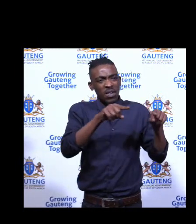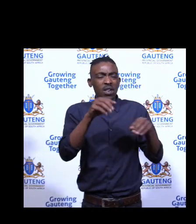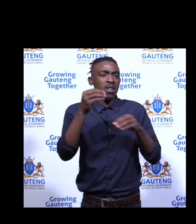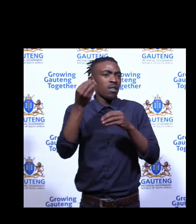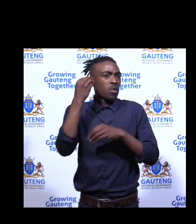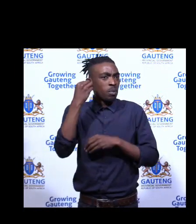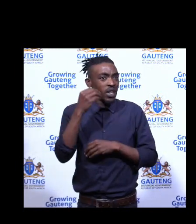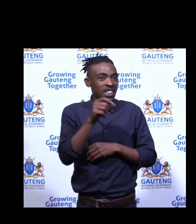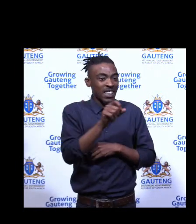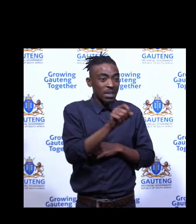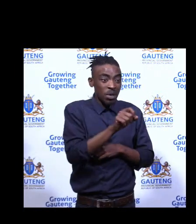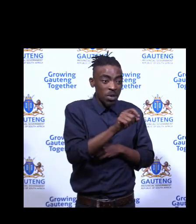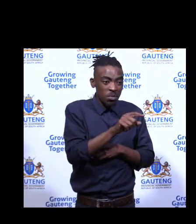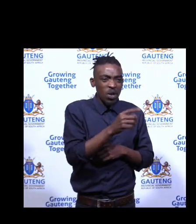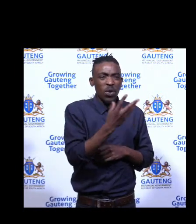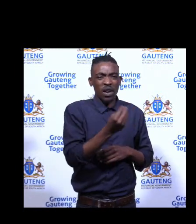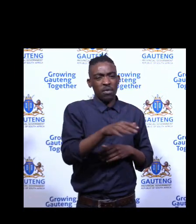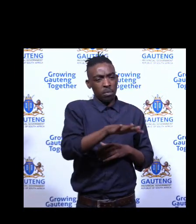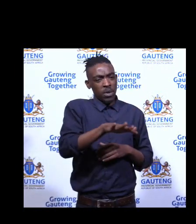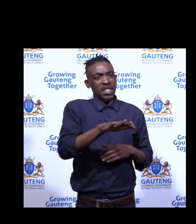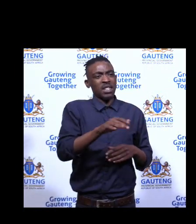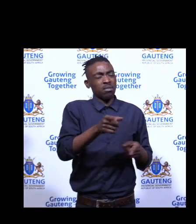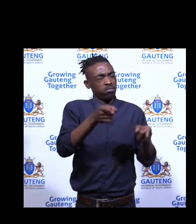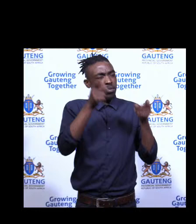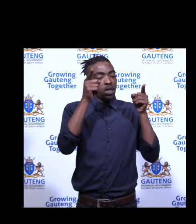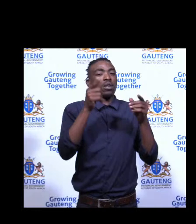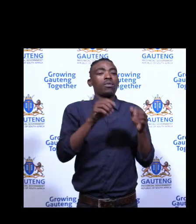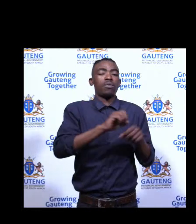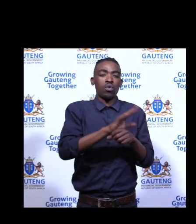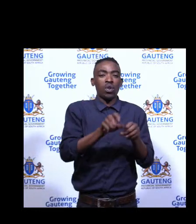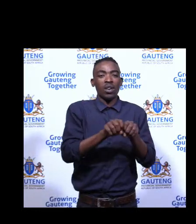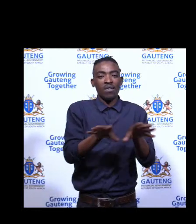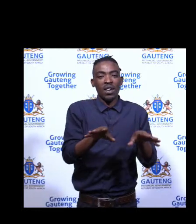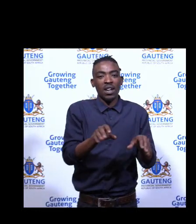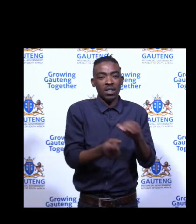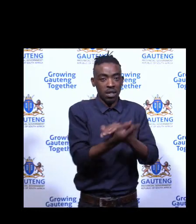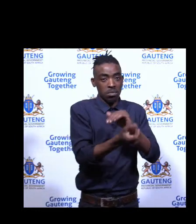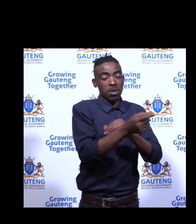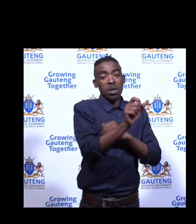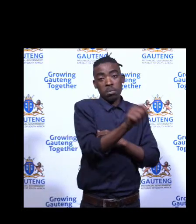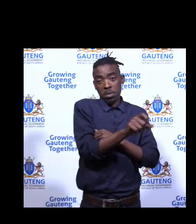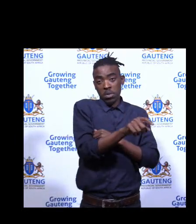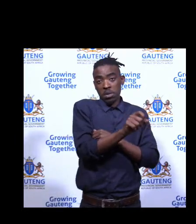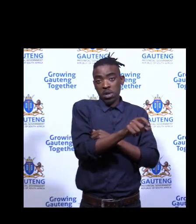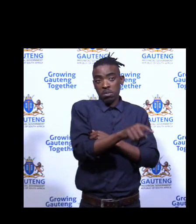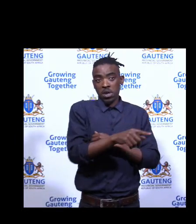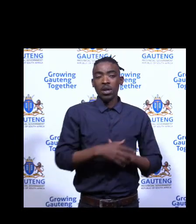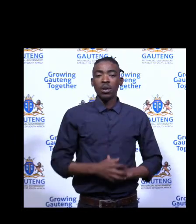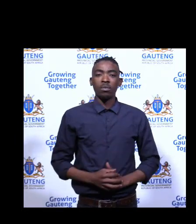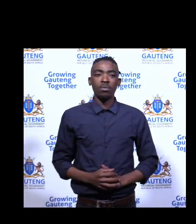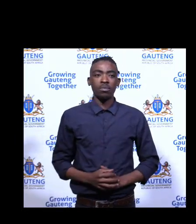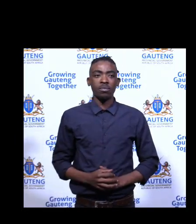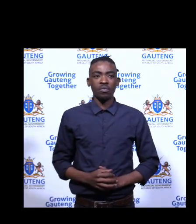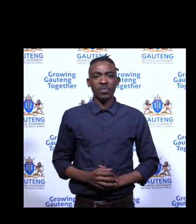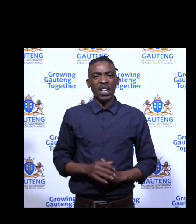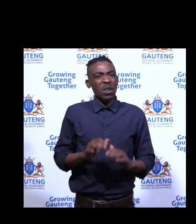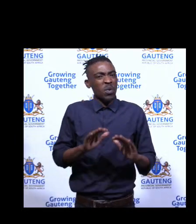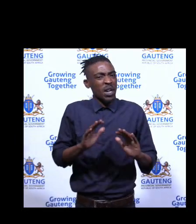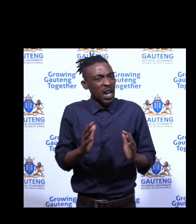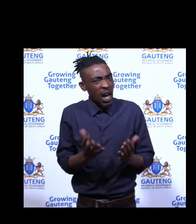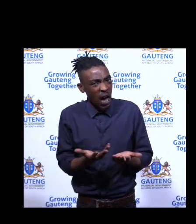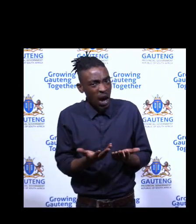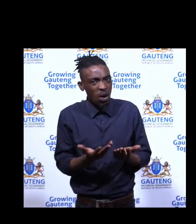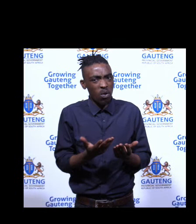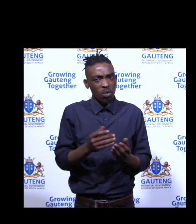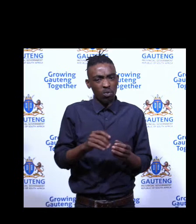Those hotspots have been removed, and what we see is a true dynamic of the province, a true average dynamic of the province, and how it will evolve